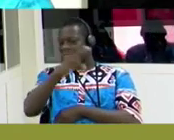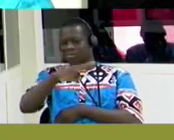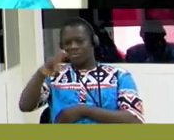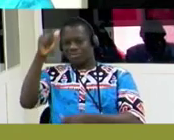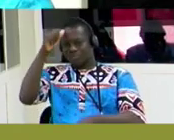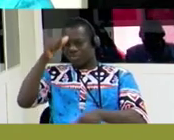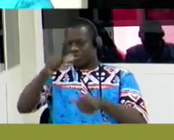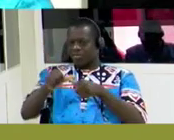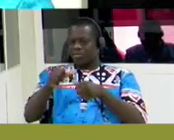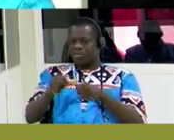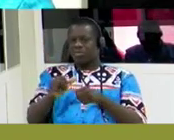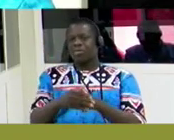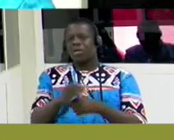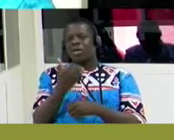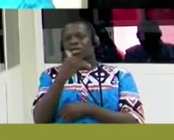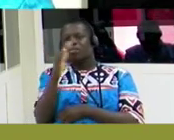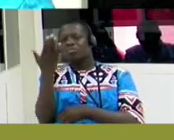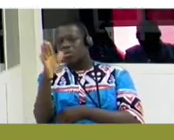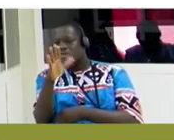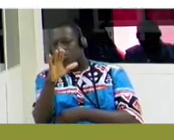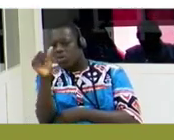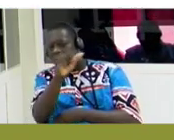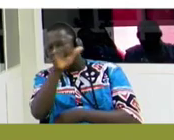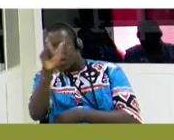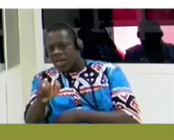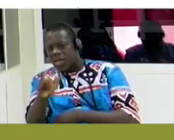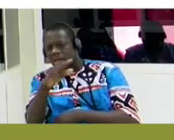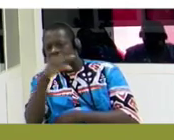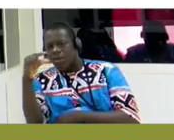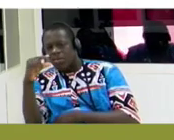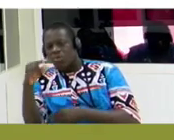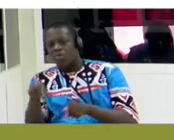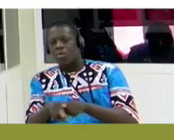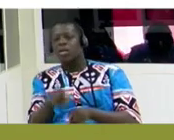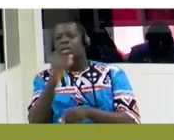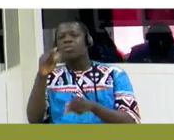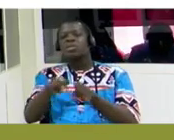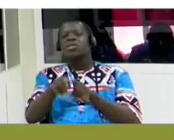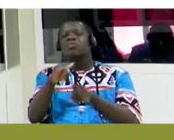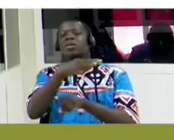Is he known by any other name? Assassin.